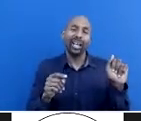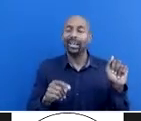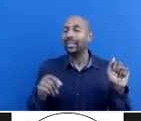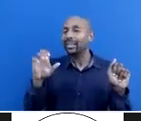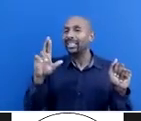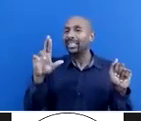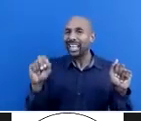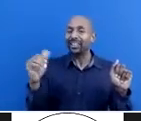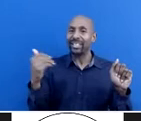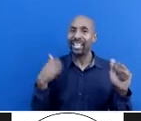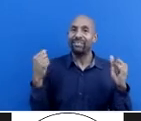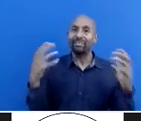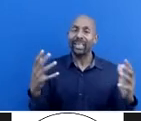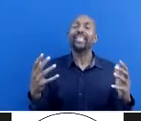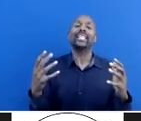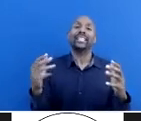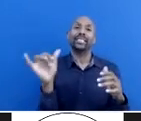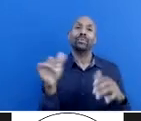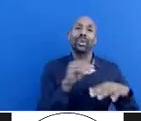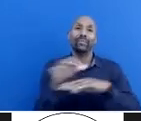image of Malcolm.